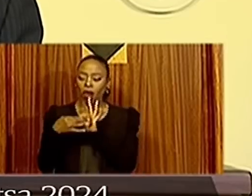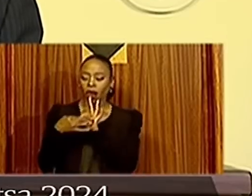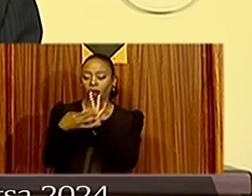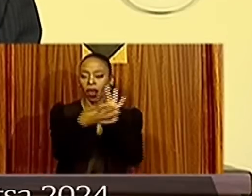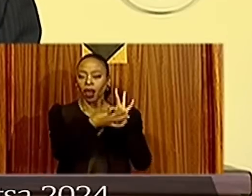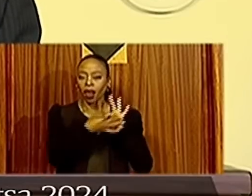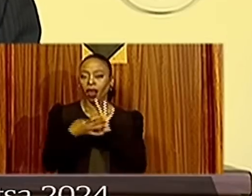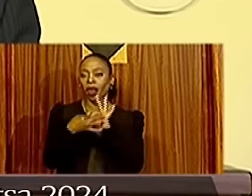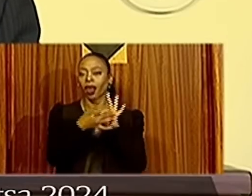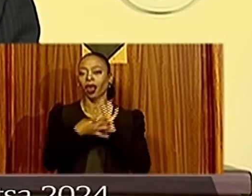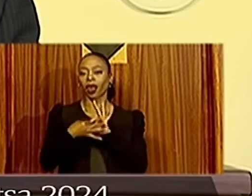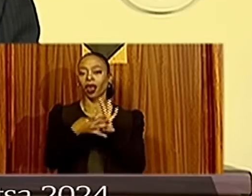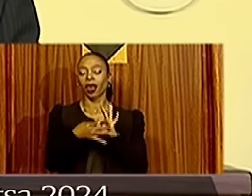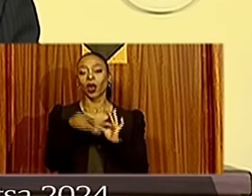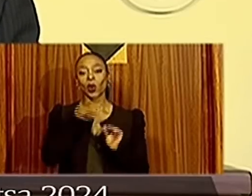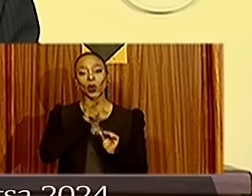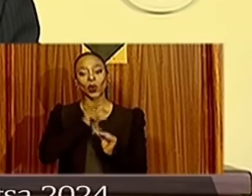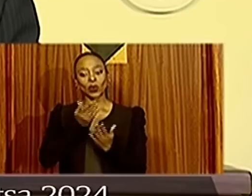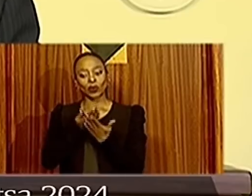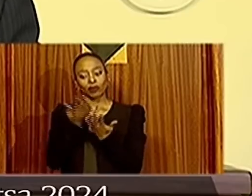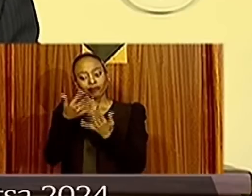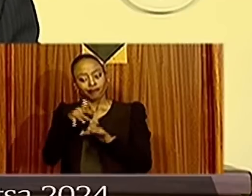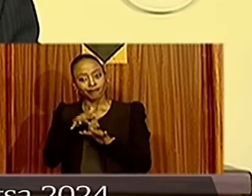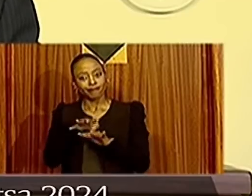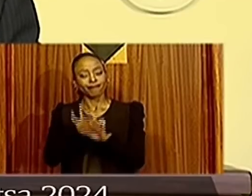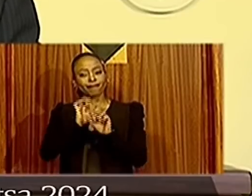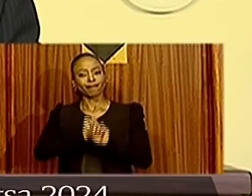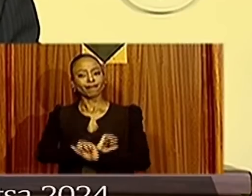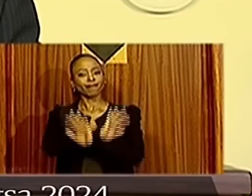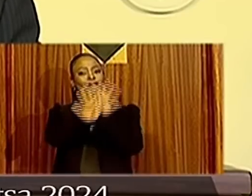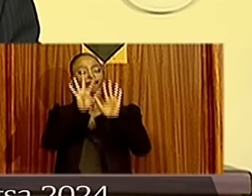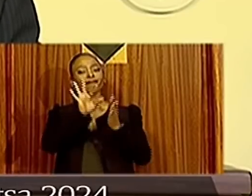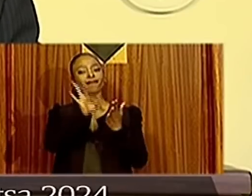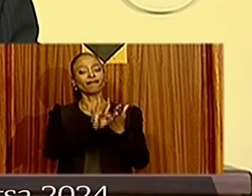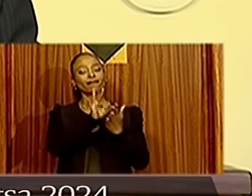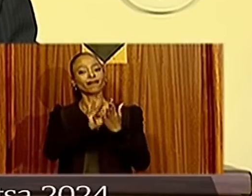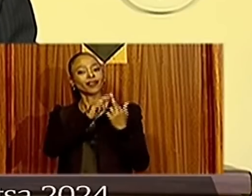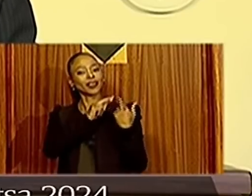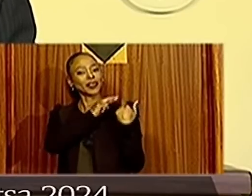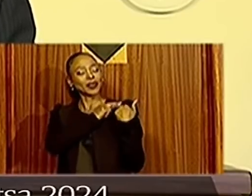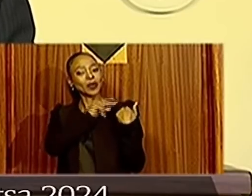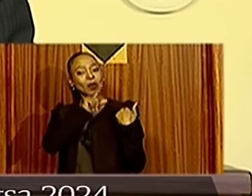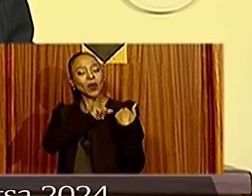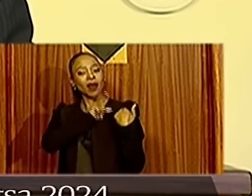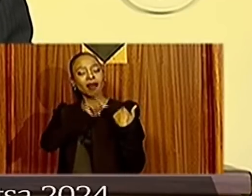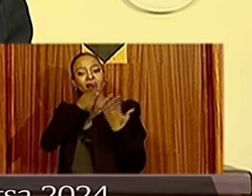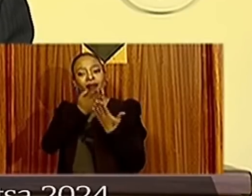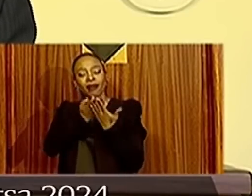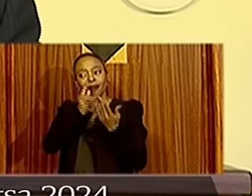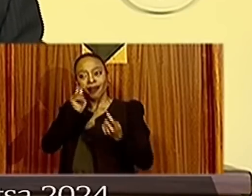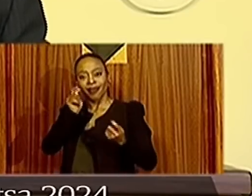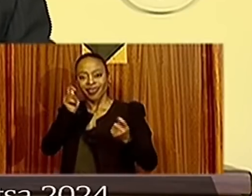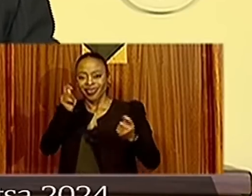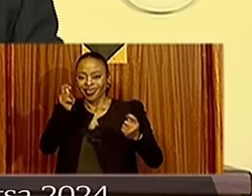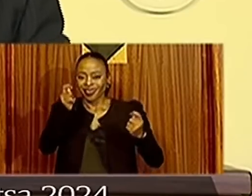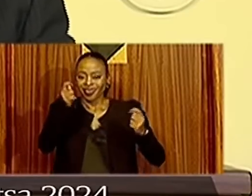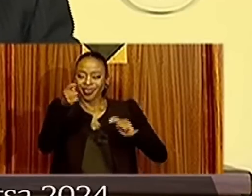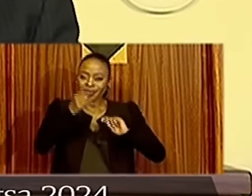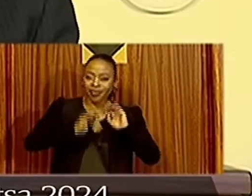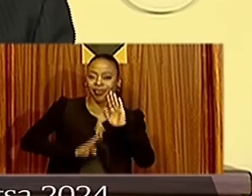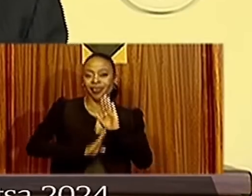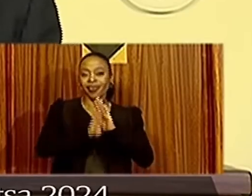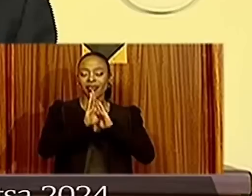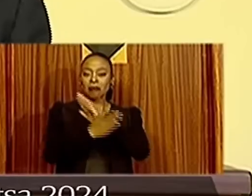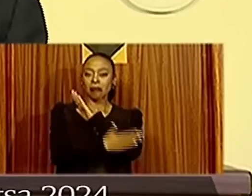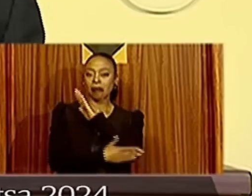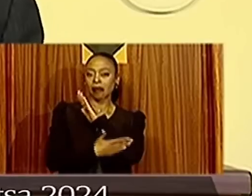diligently to implement a clear electoral mandate to transform our country. They